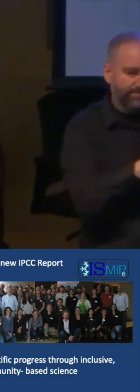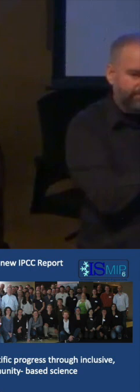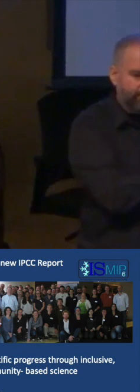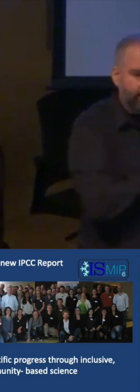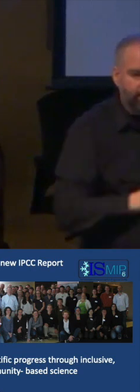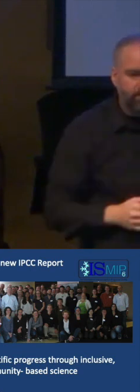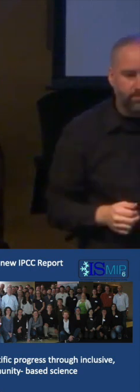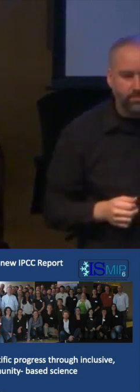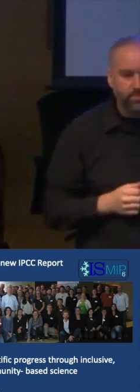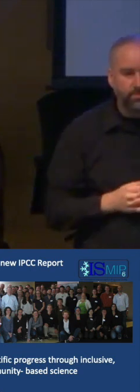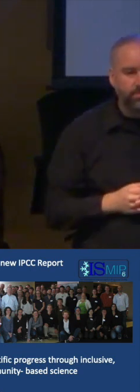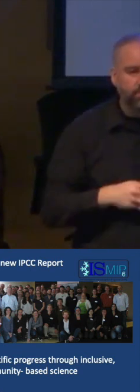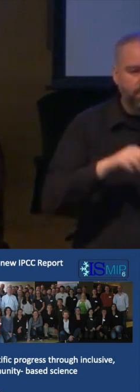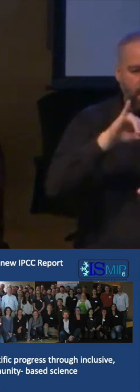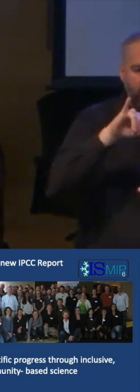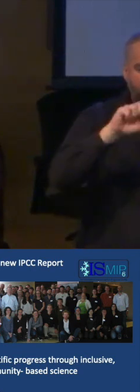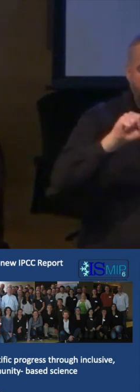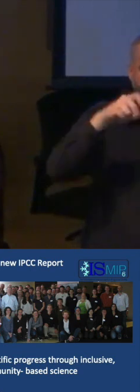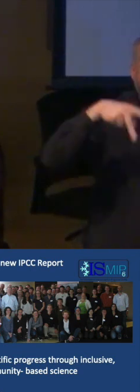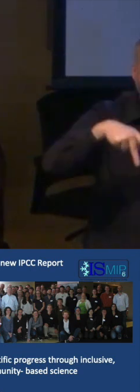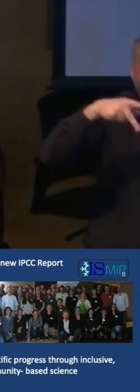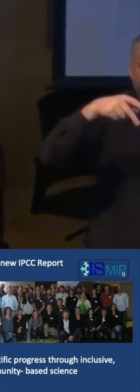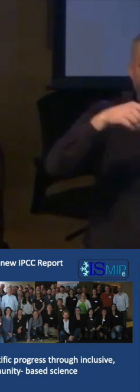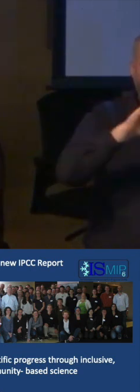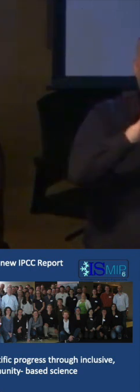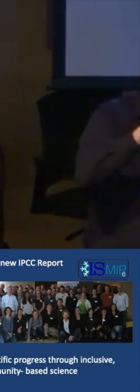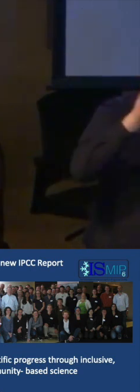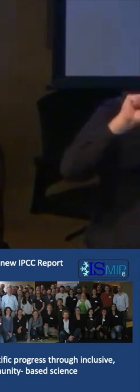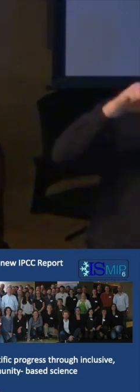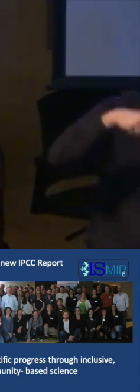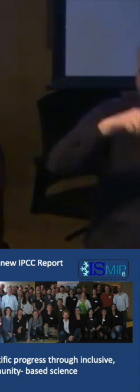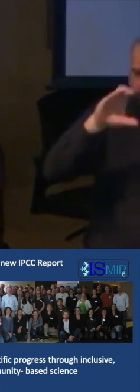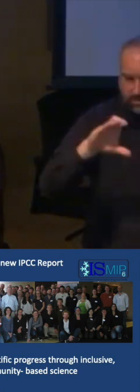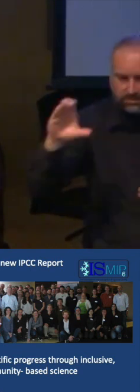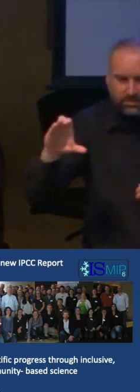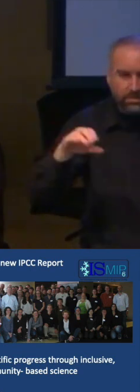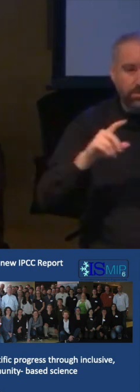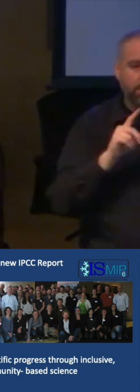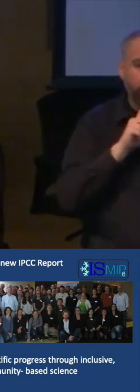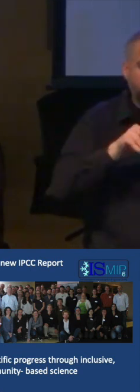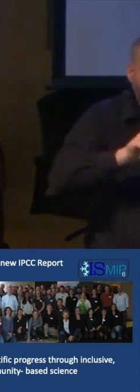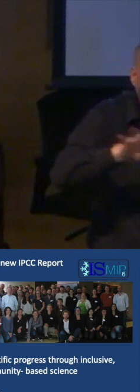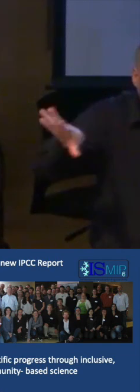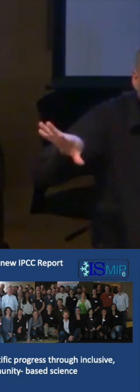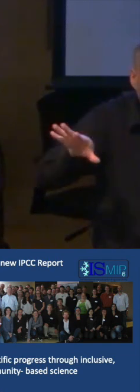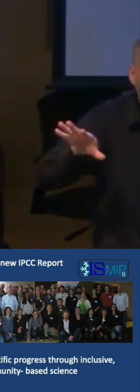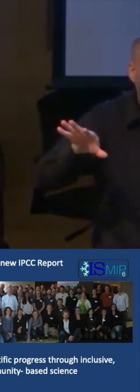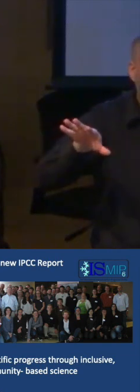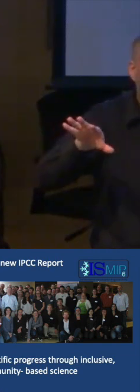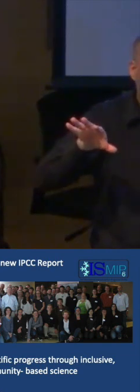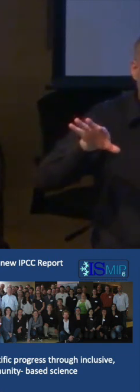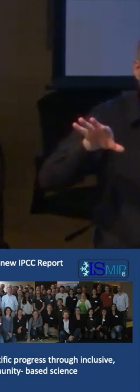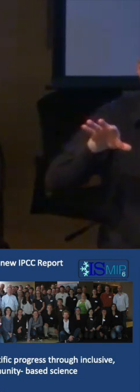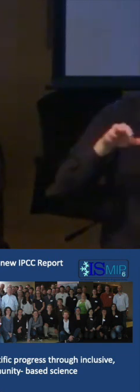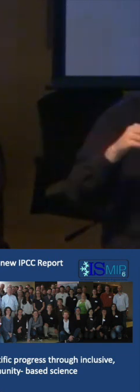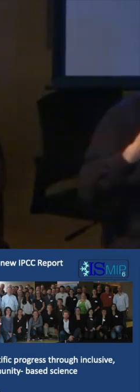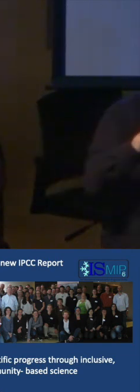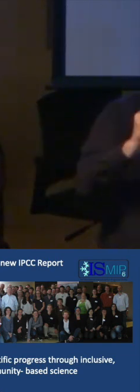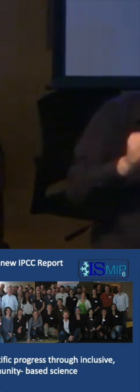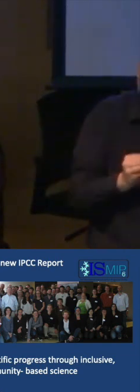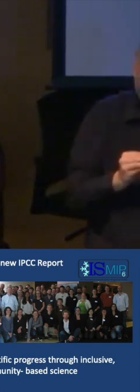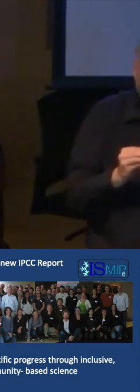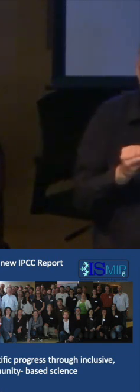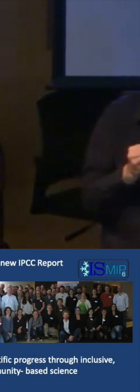based on ice sheet models for Greenland and Antarctica. And the important thing here is maybe not so much the numbers, because we know they're only